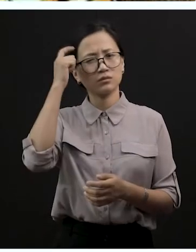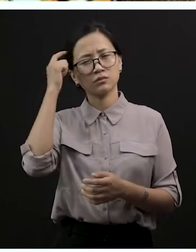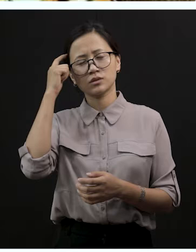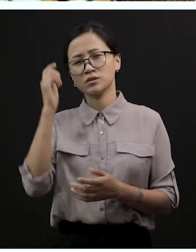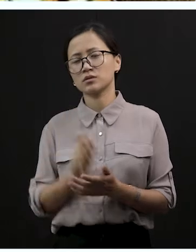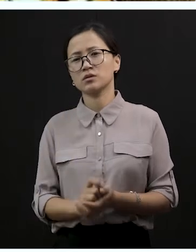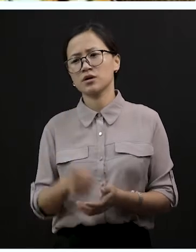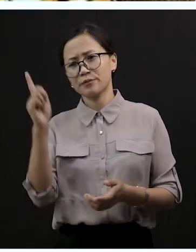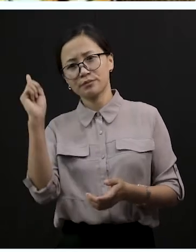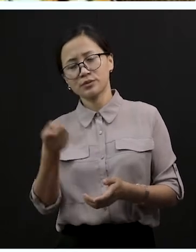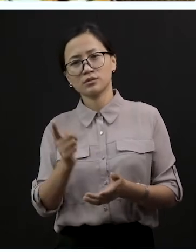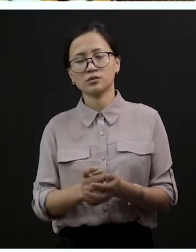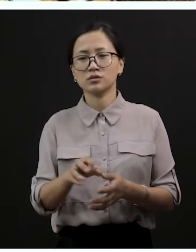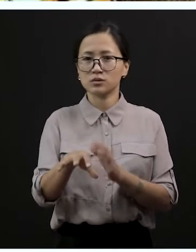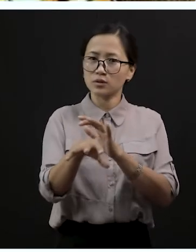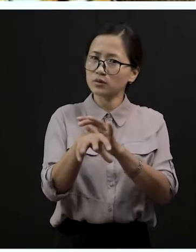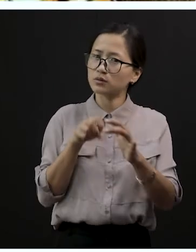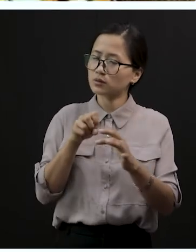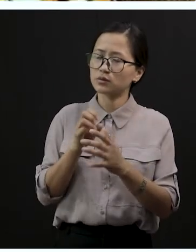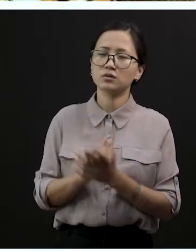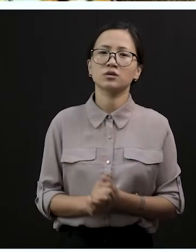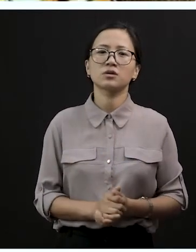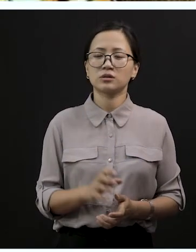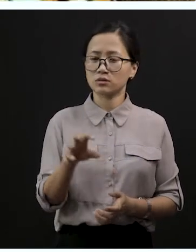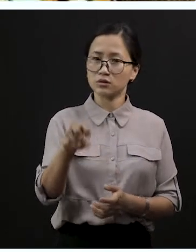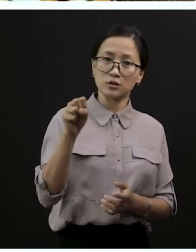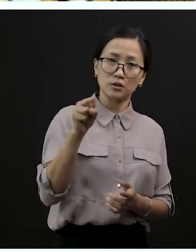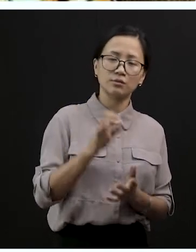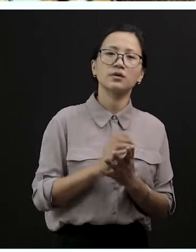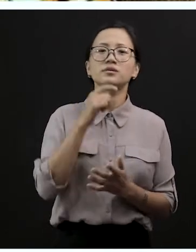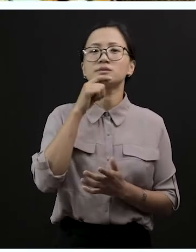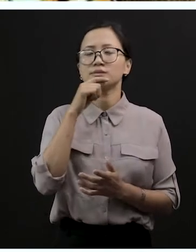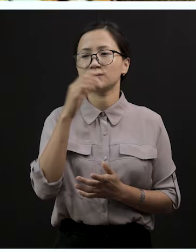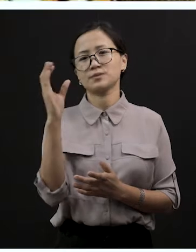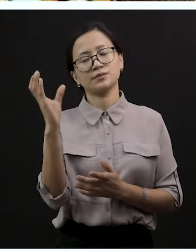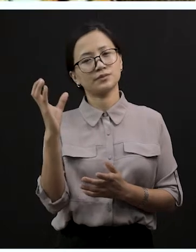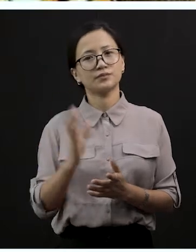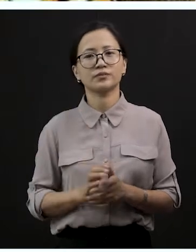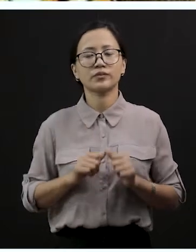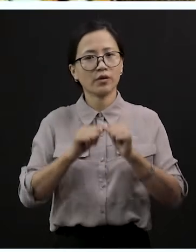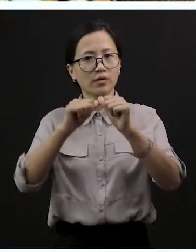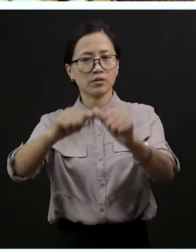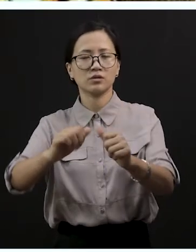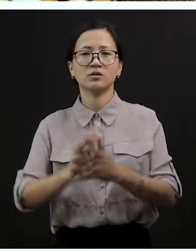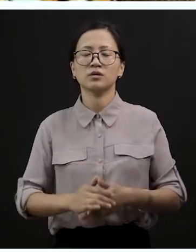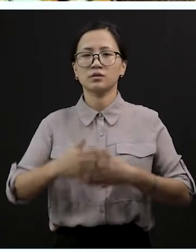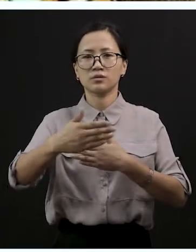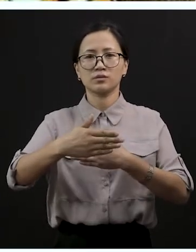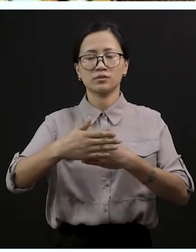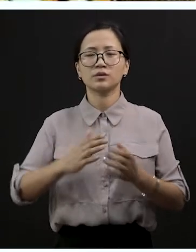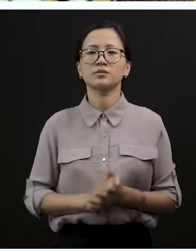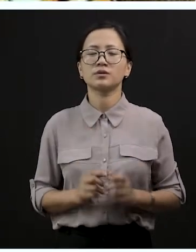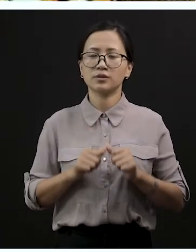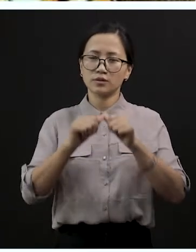should beat this thief because he stole my tomatoes," right? Now, answering for the stick, the neighbor